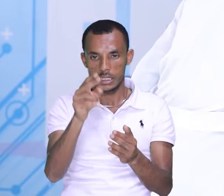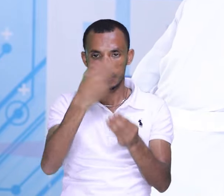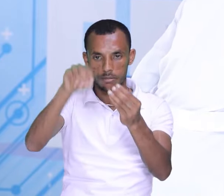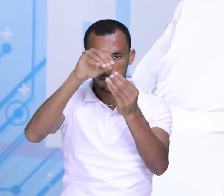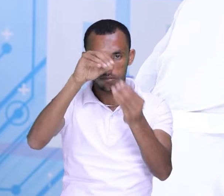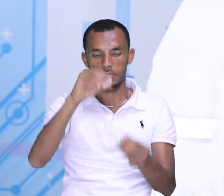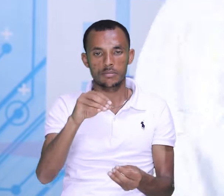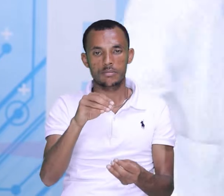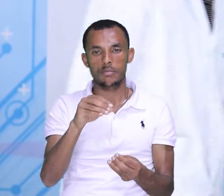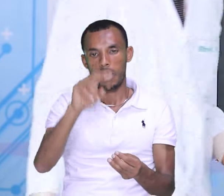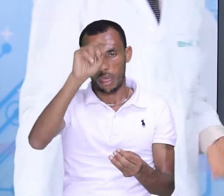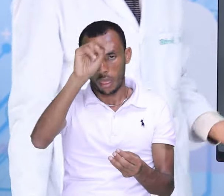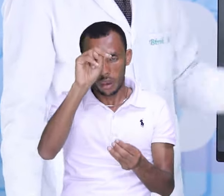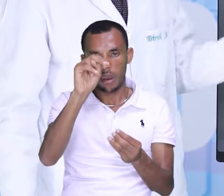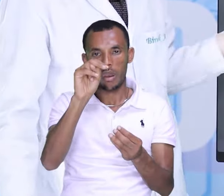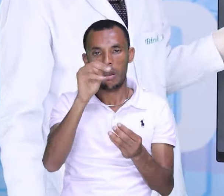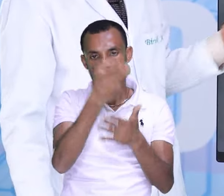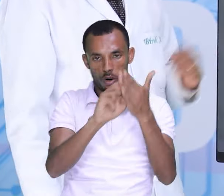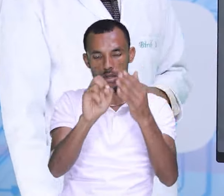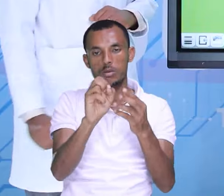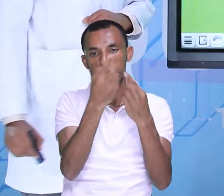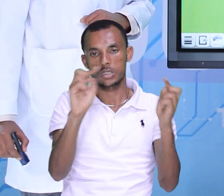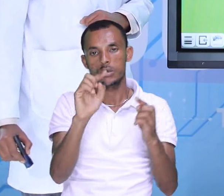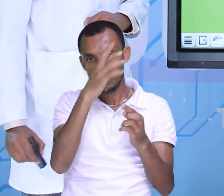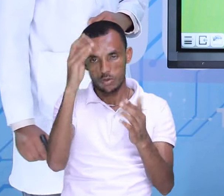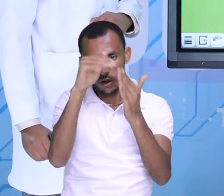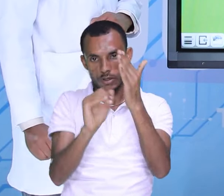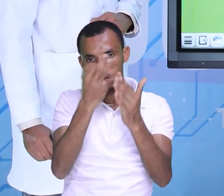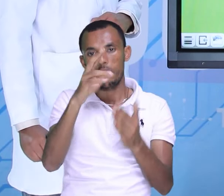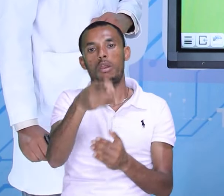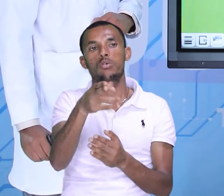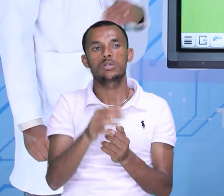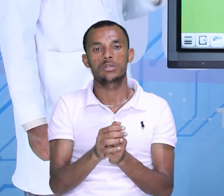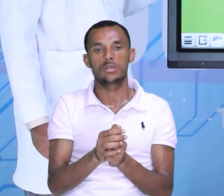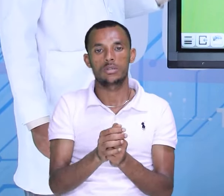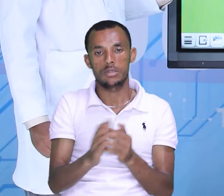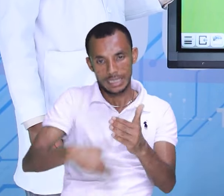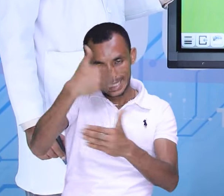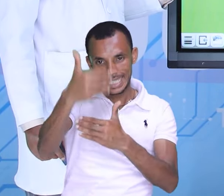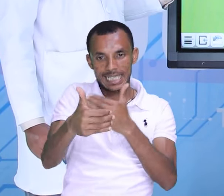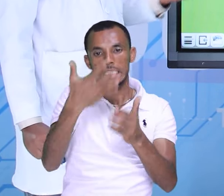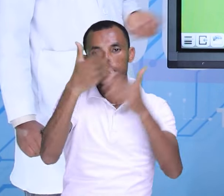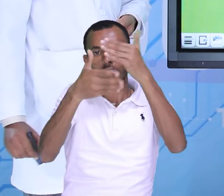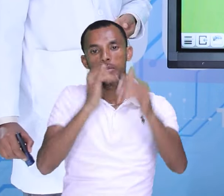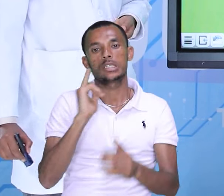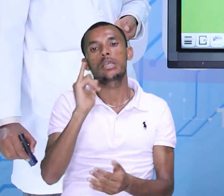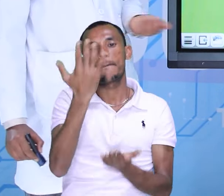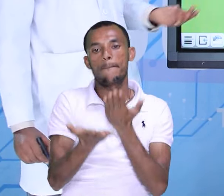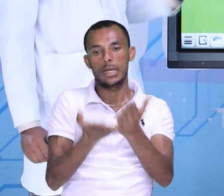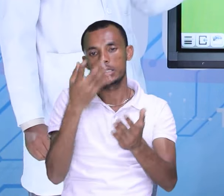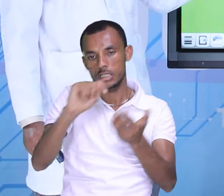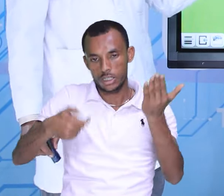plus in product position because of the deficiency of hydrogen. The